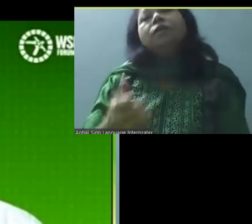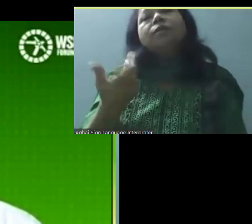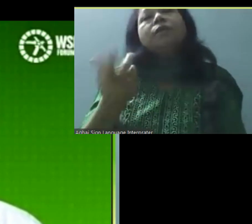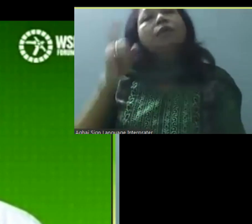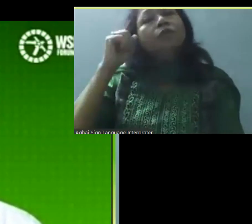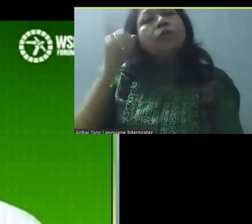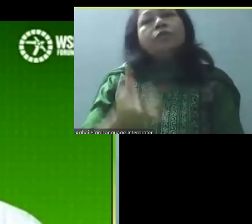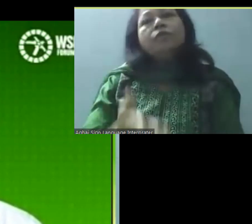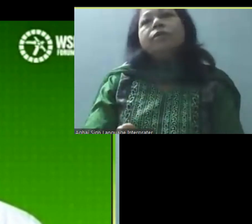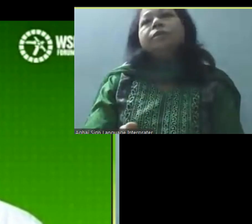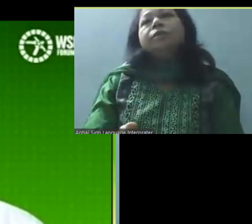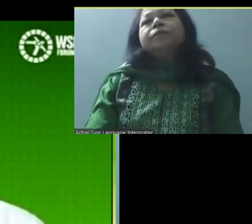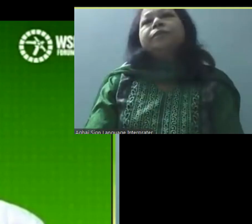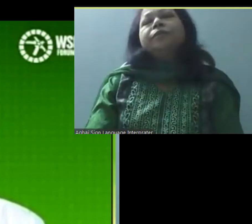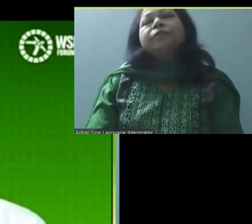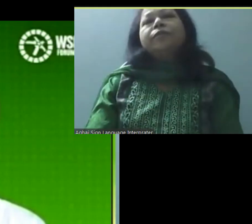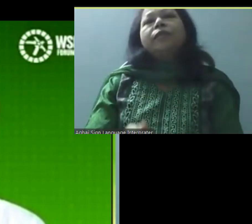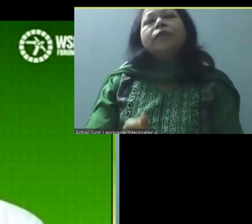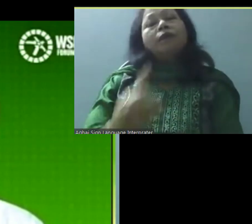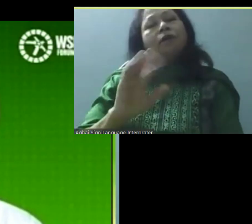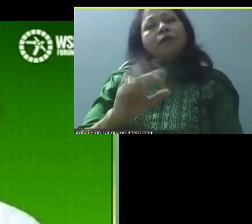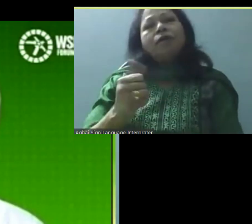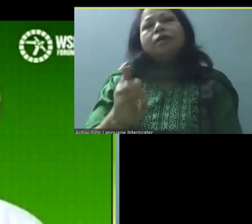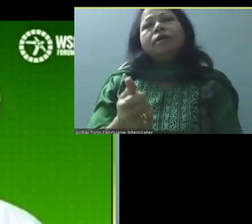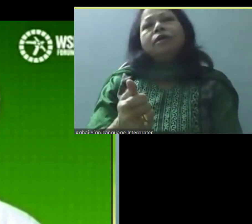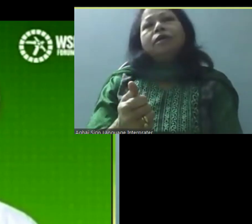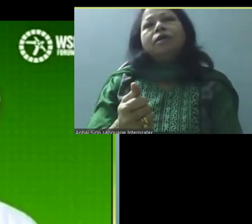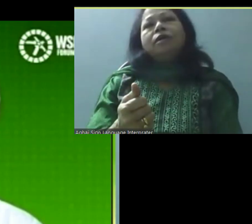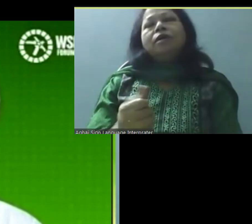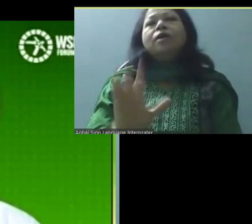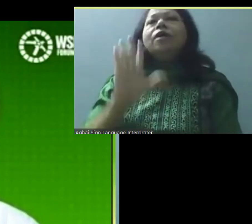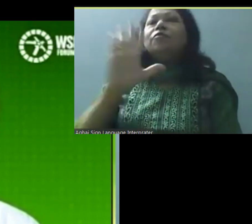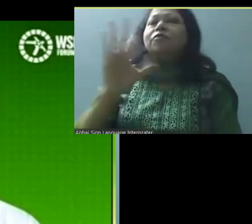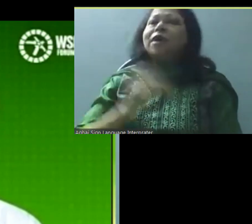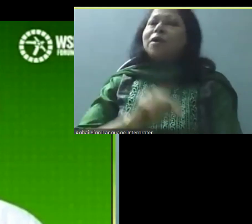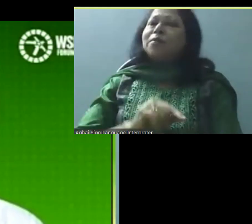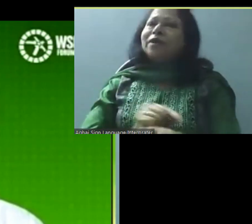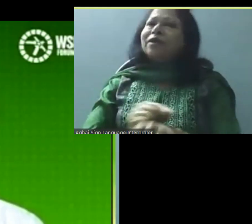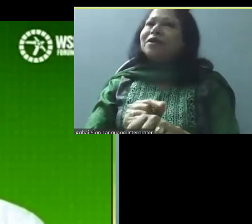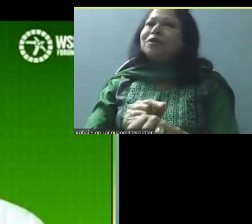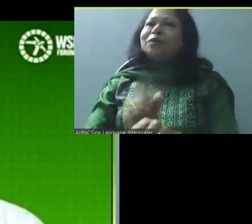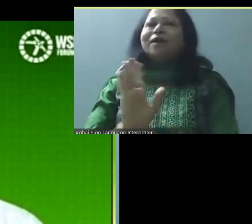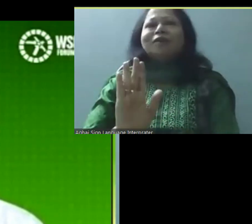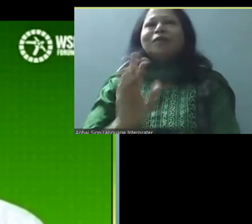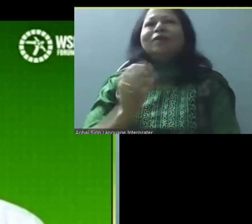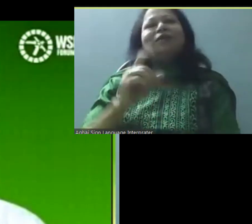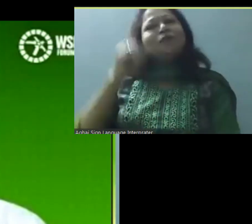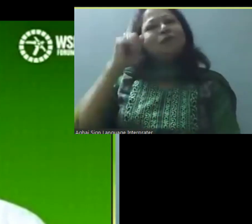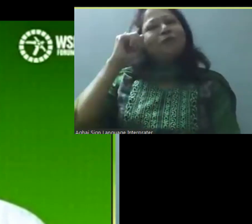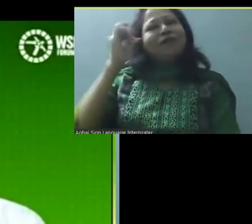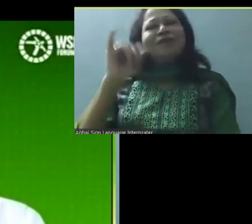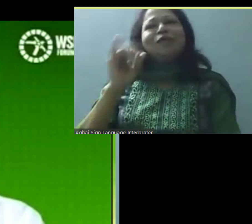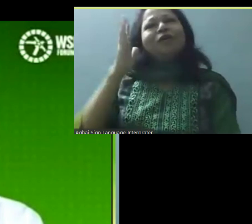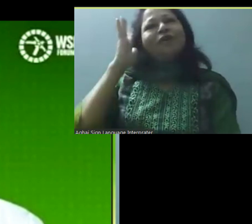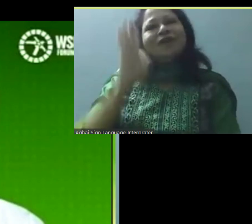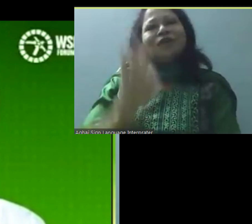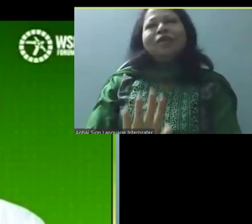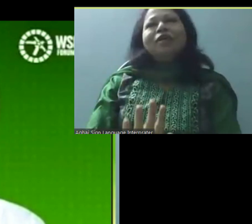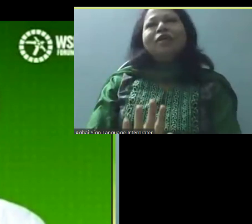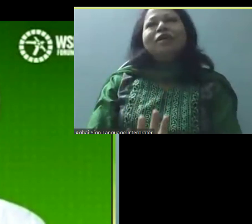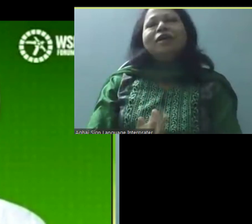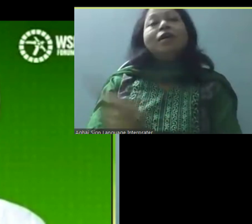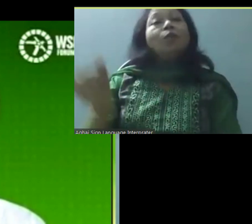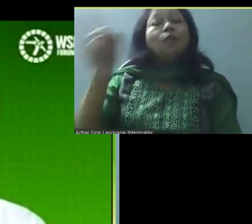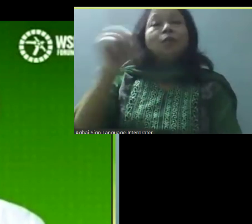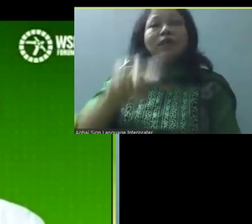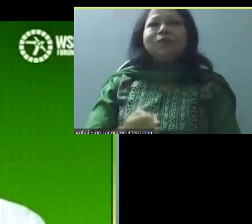coherent, sensible strategies. So Akbar, 5 minutes, I think I got it just under that. I hope that set the ball rolling. And once